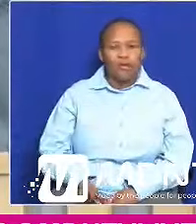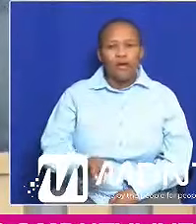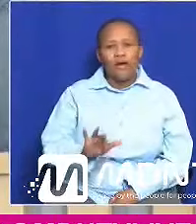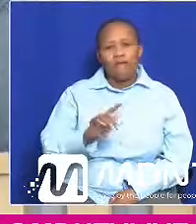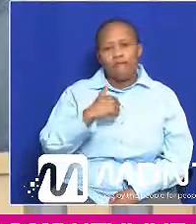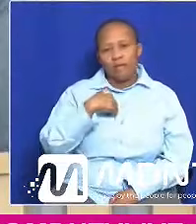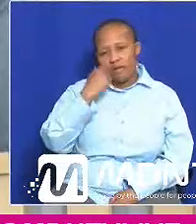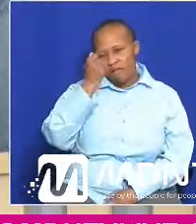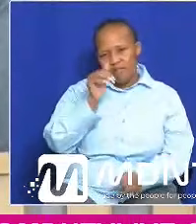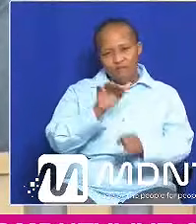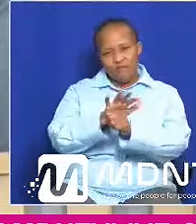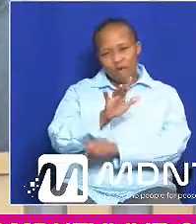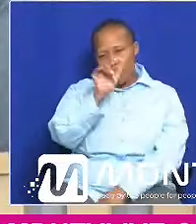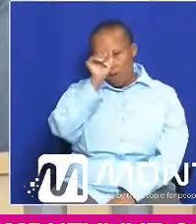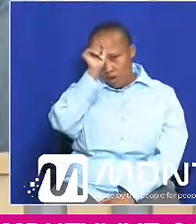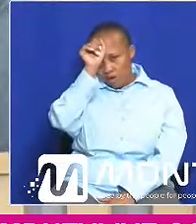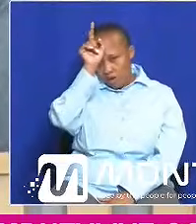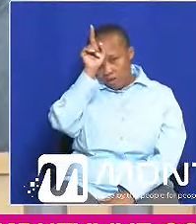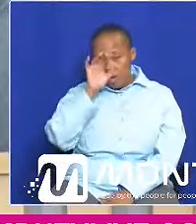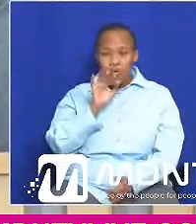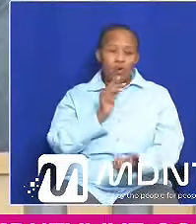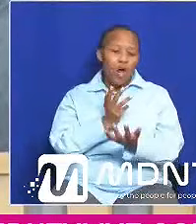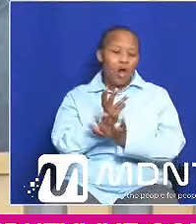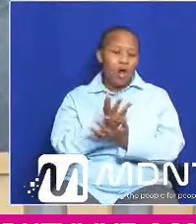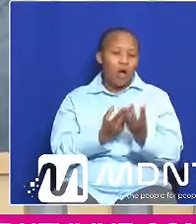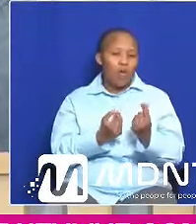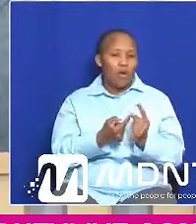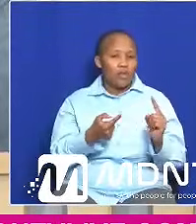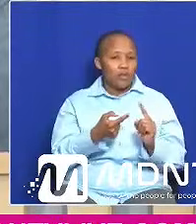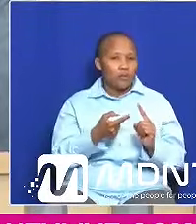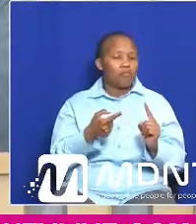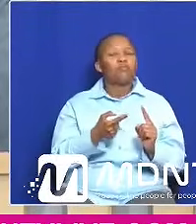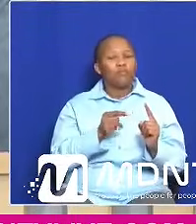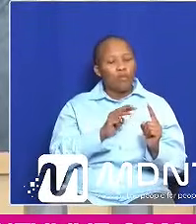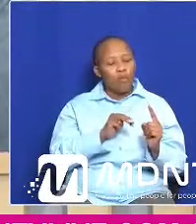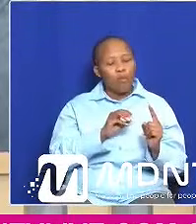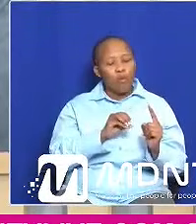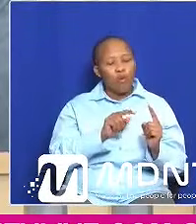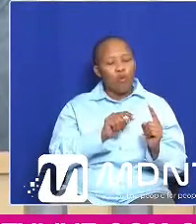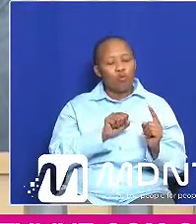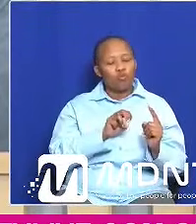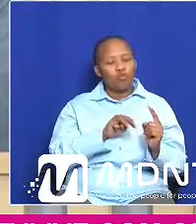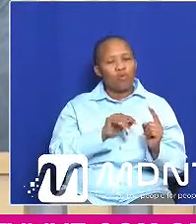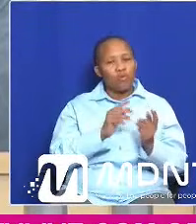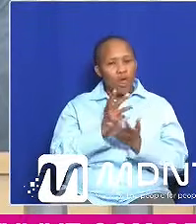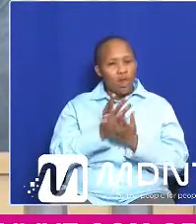engaged with him at the wedding of Mr. Msibi, and